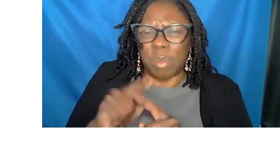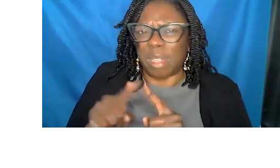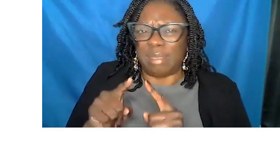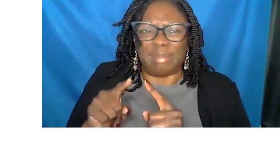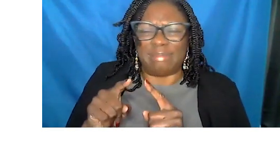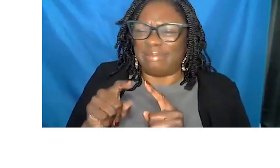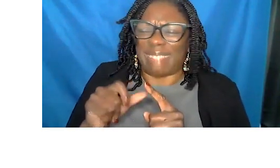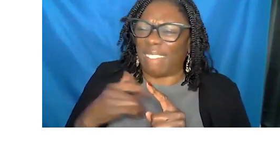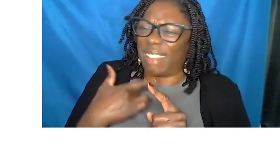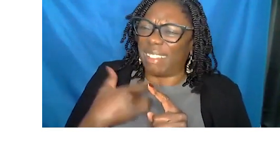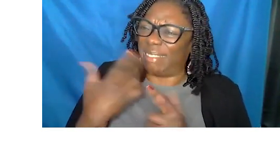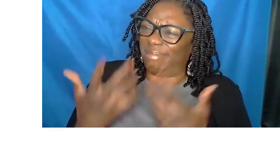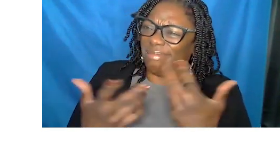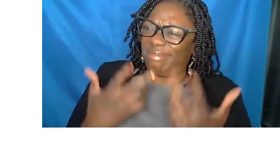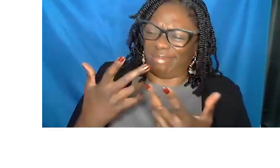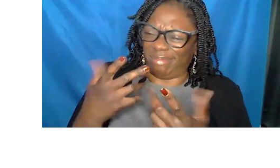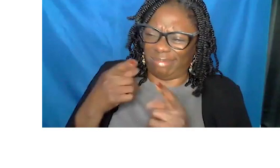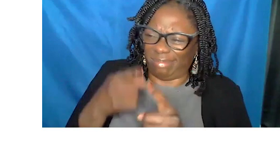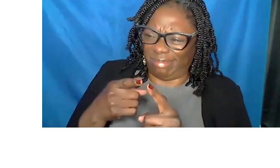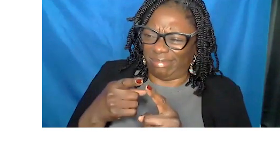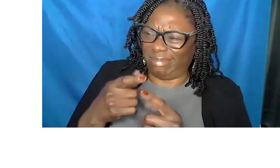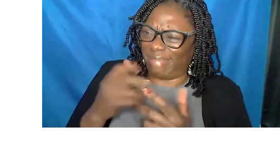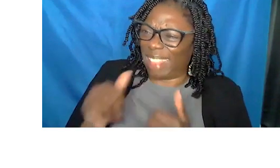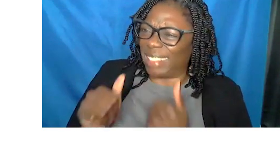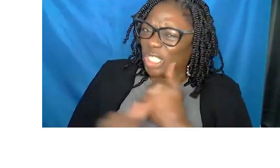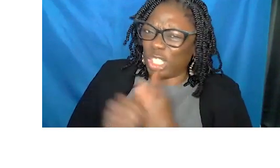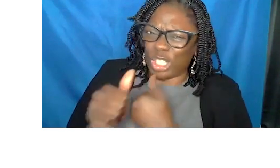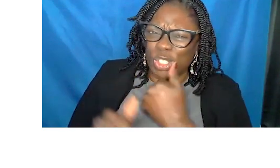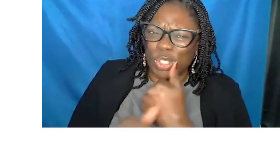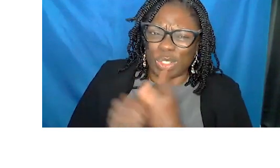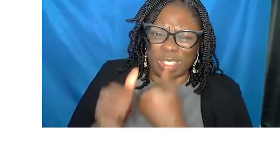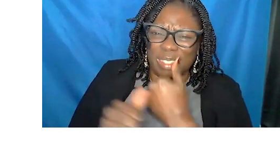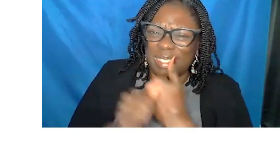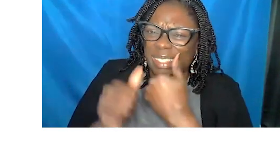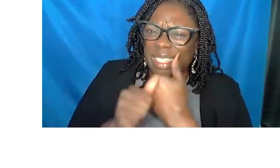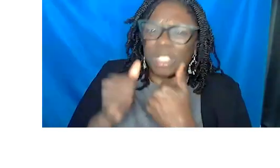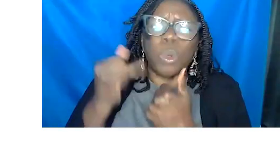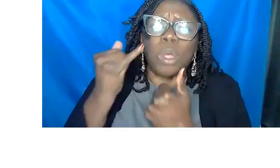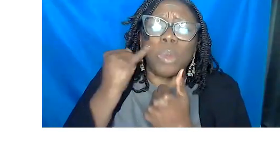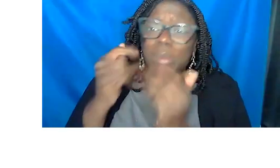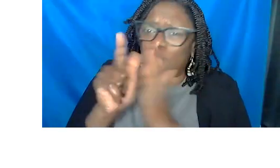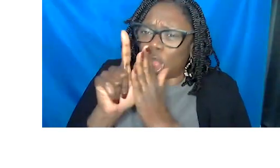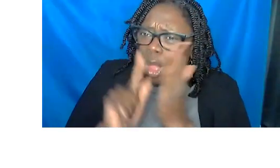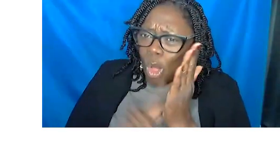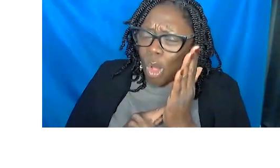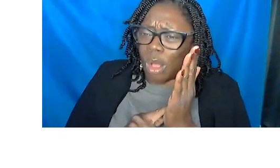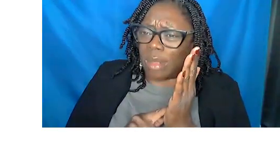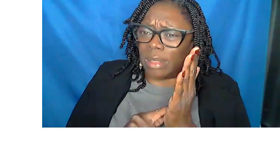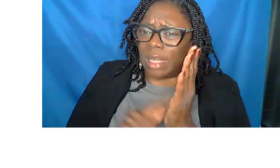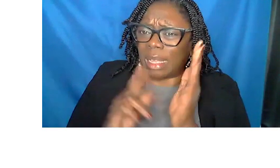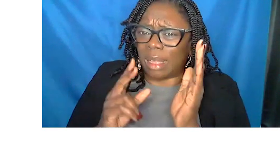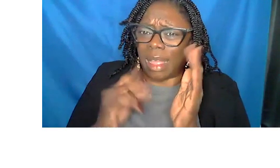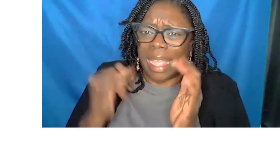want. And I'm wondering the danger of that, if it's telling us about laws, contracts, if it's